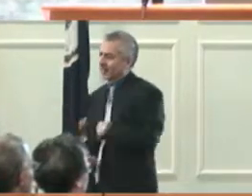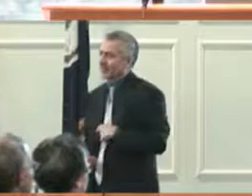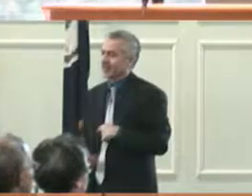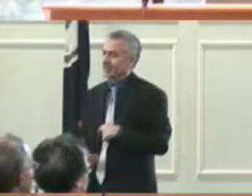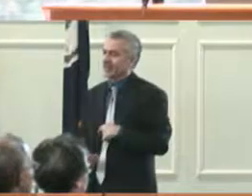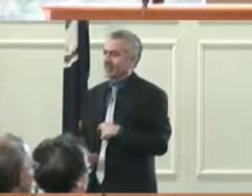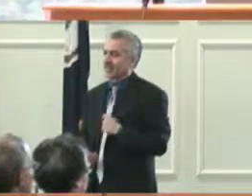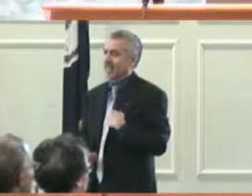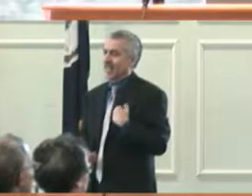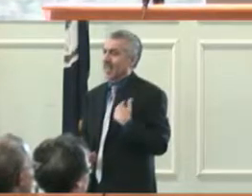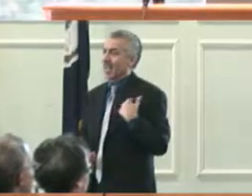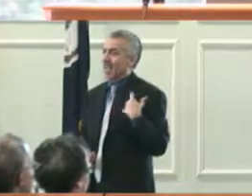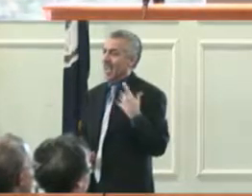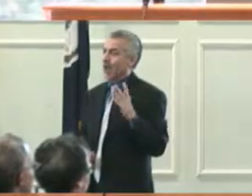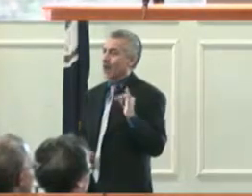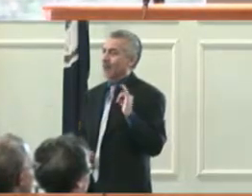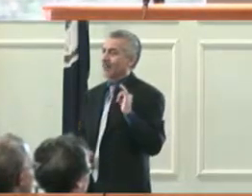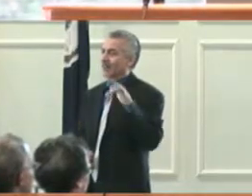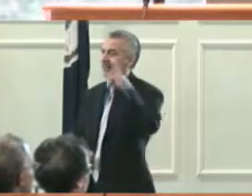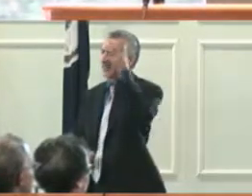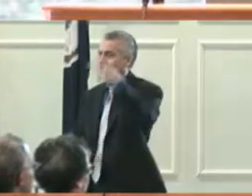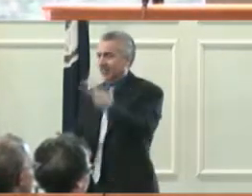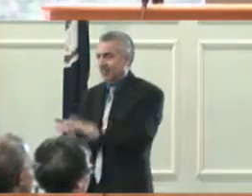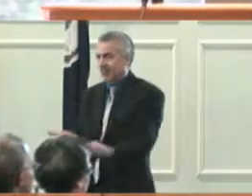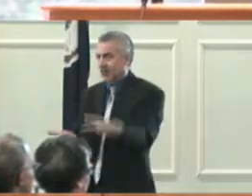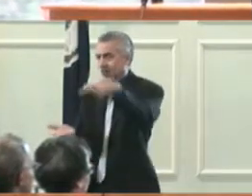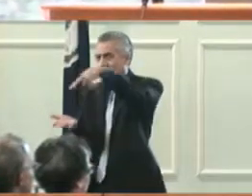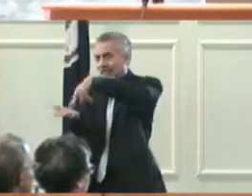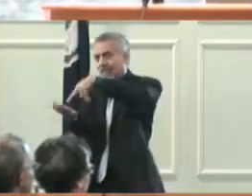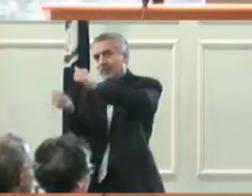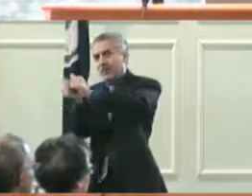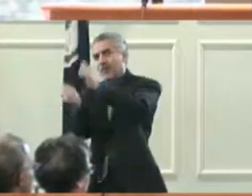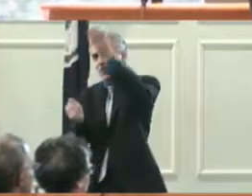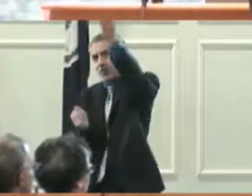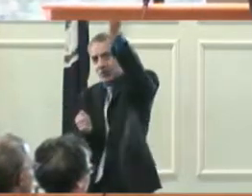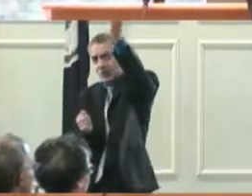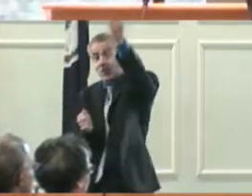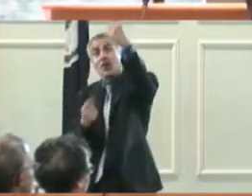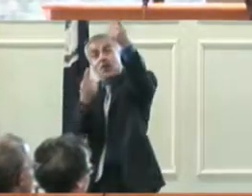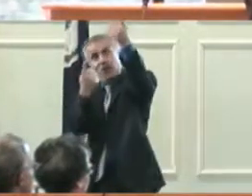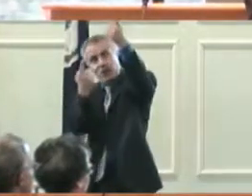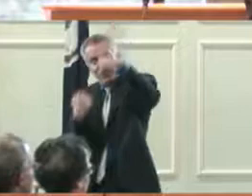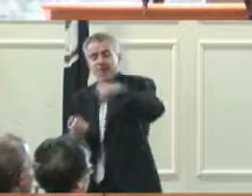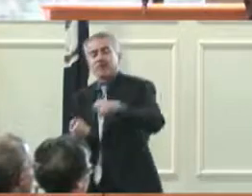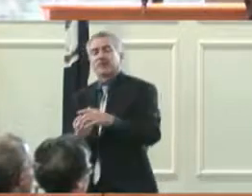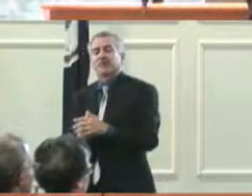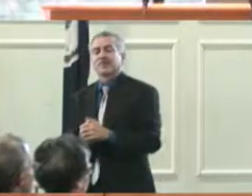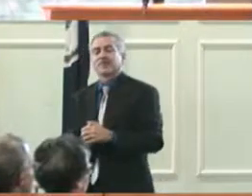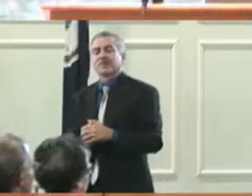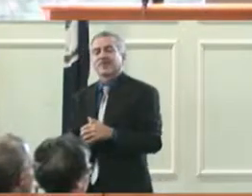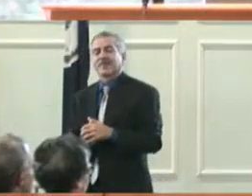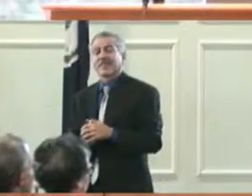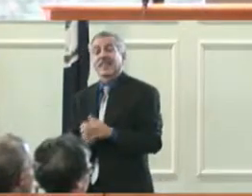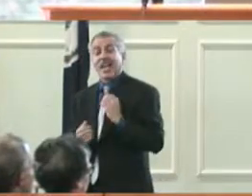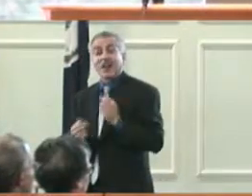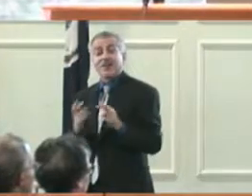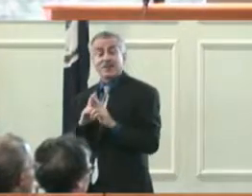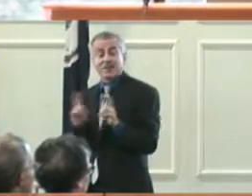I too want to rise up with you when Jesus comes. I want to be